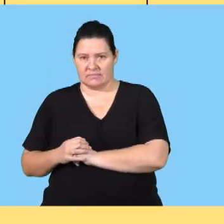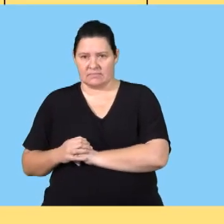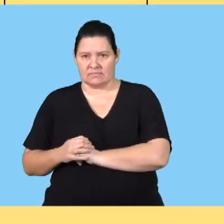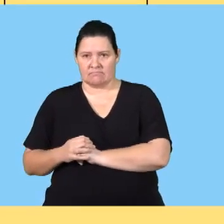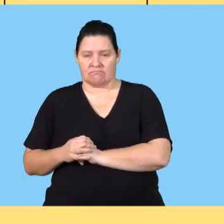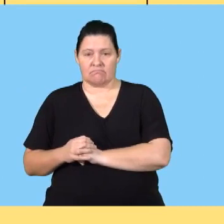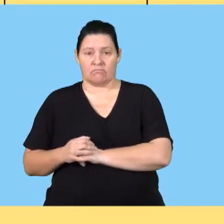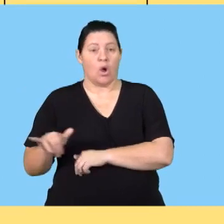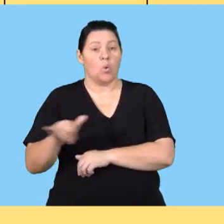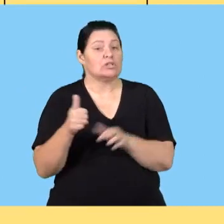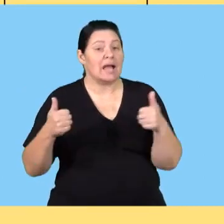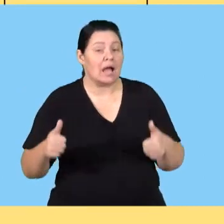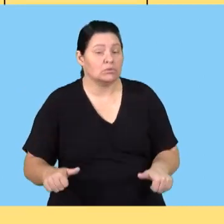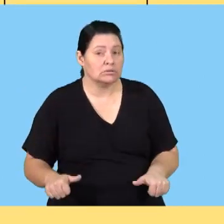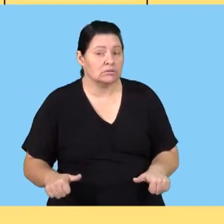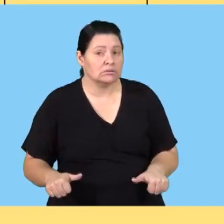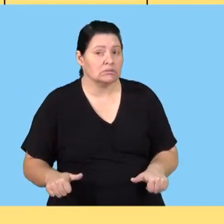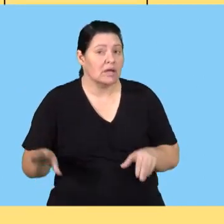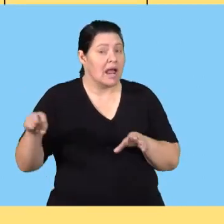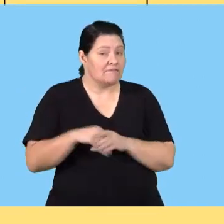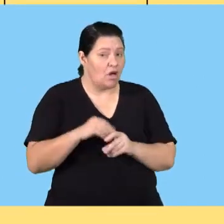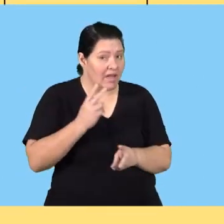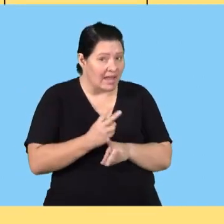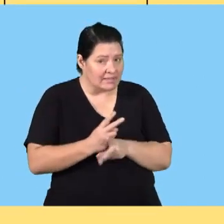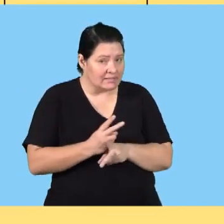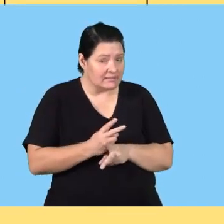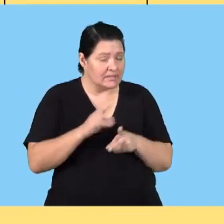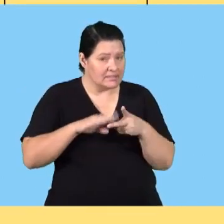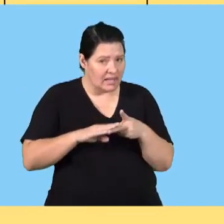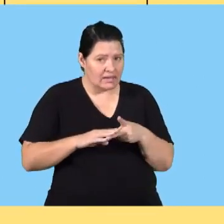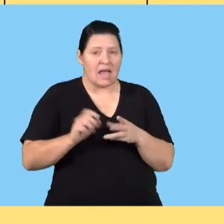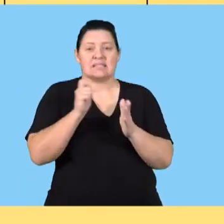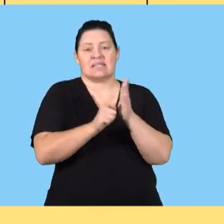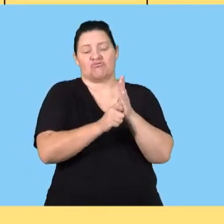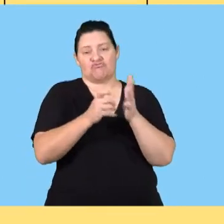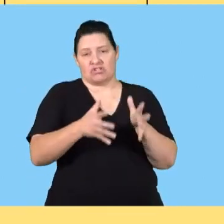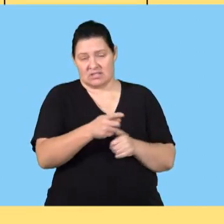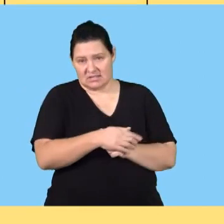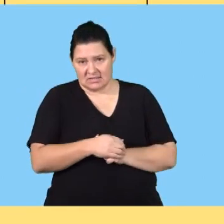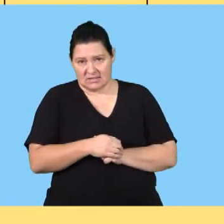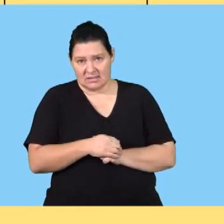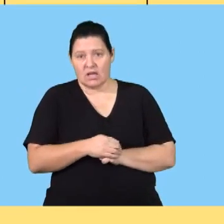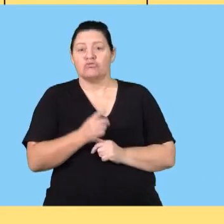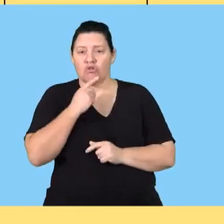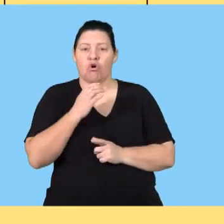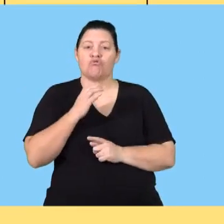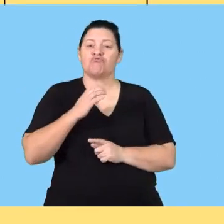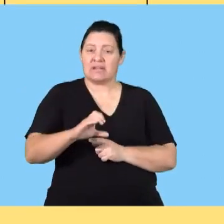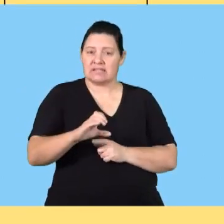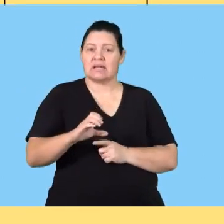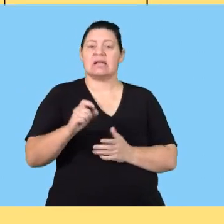1,350. Which account is involved again? The second account, stationery. So I'm coming here to